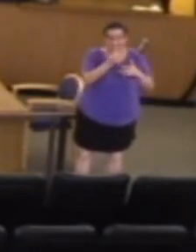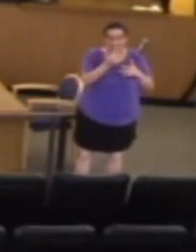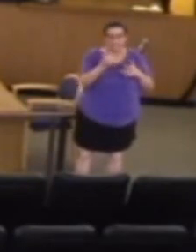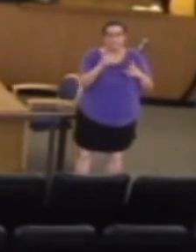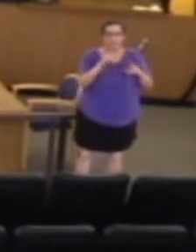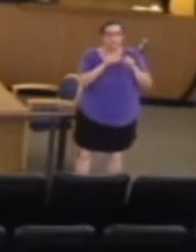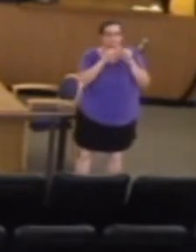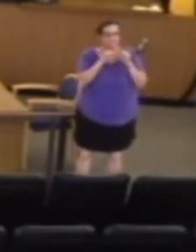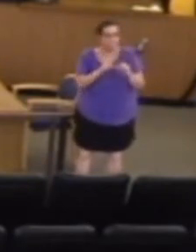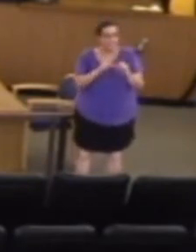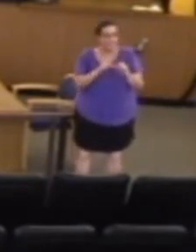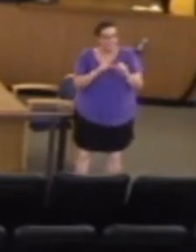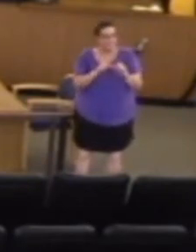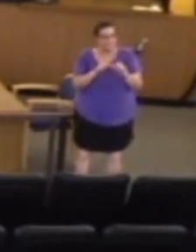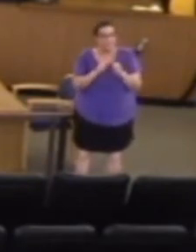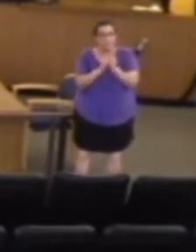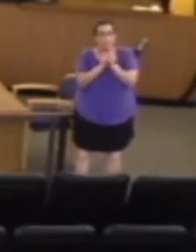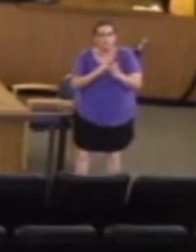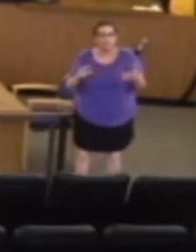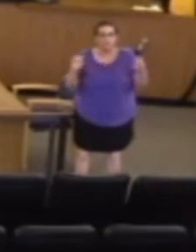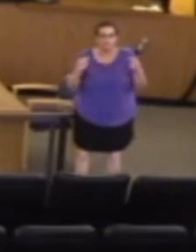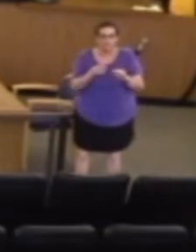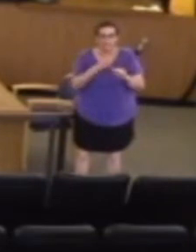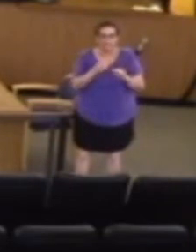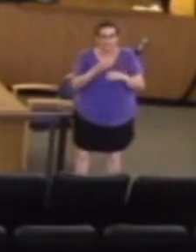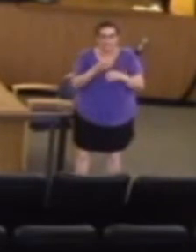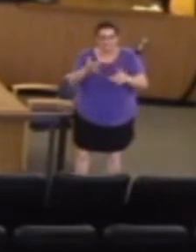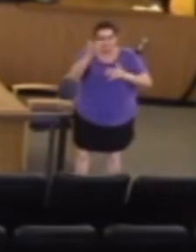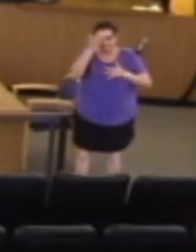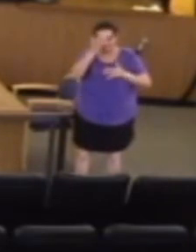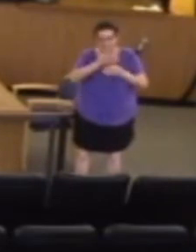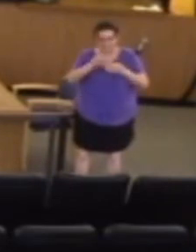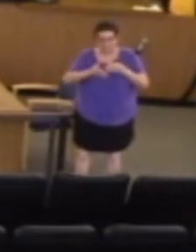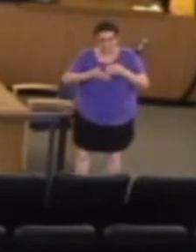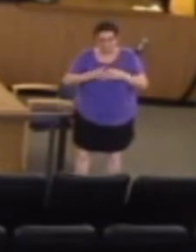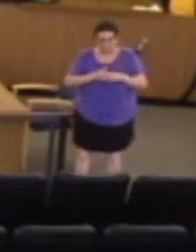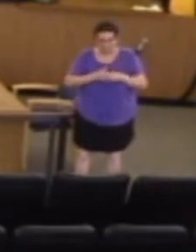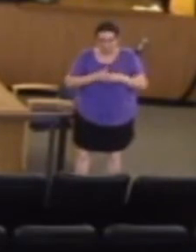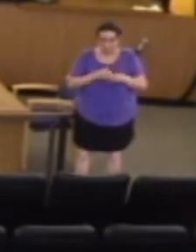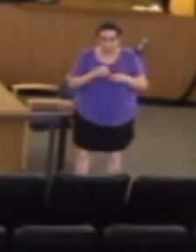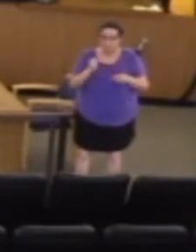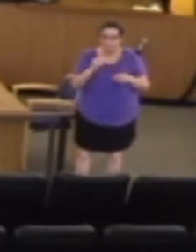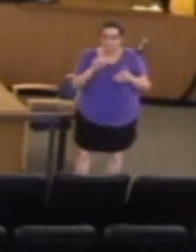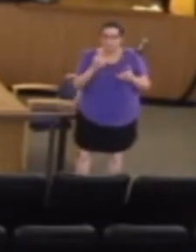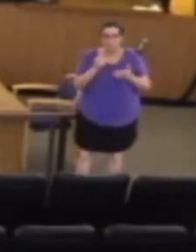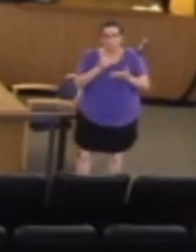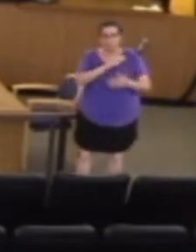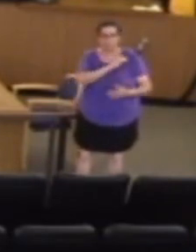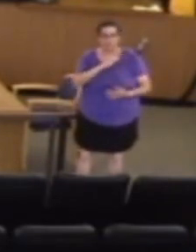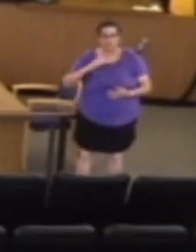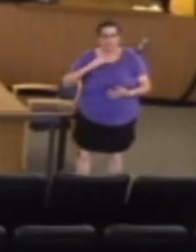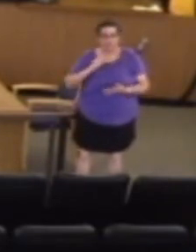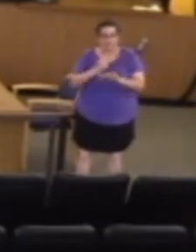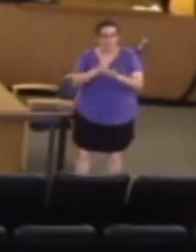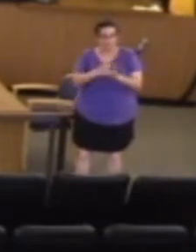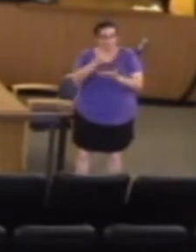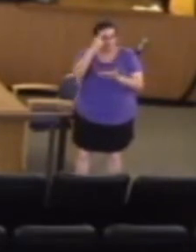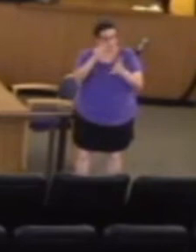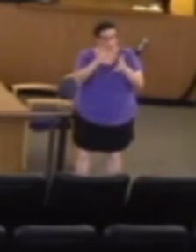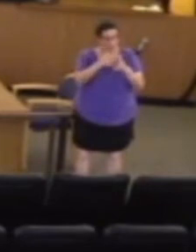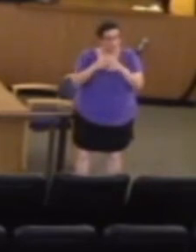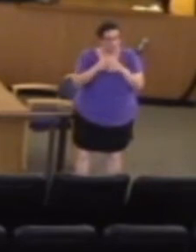to remain pain-free through terminal illness. The CARES Act finding that Congress approved for America and